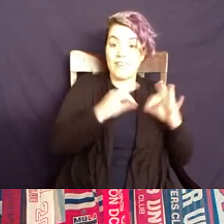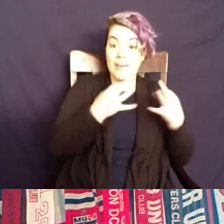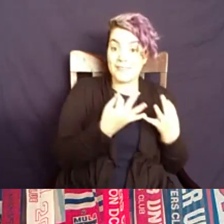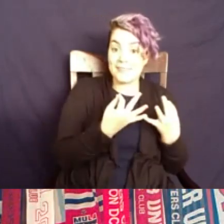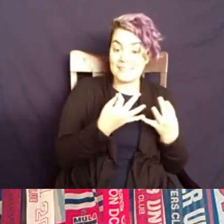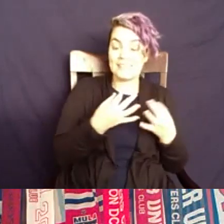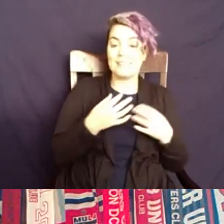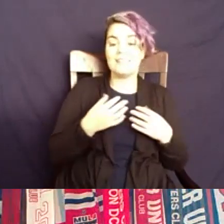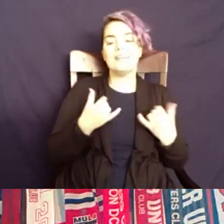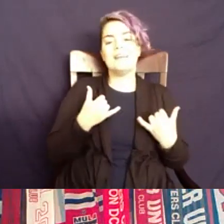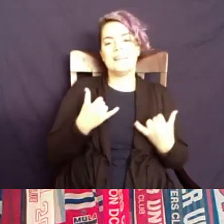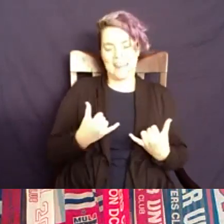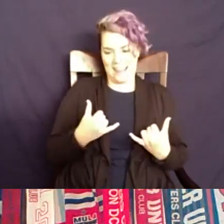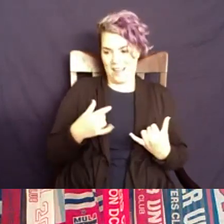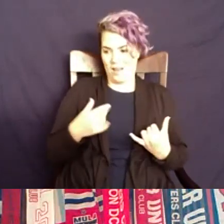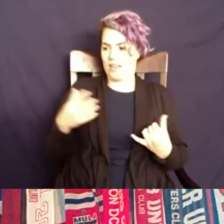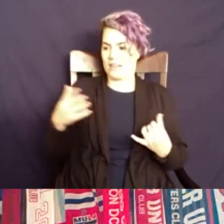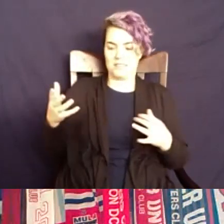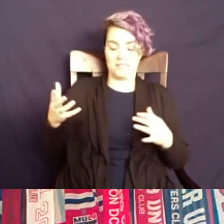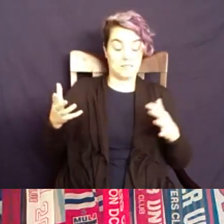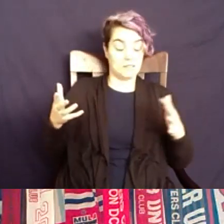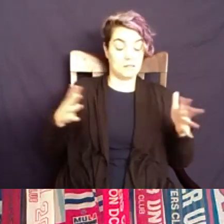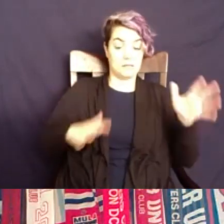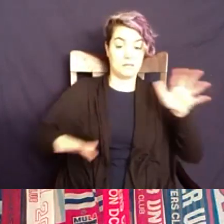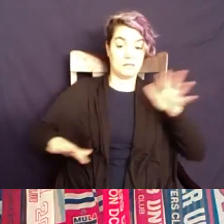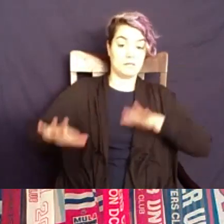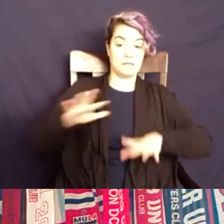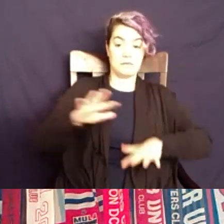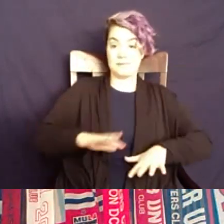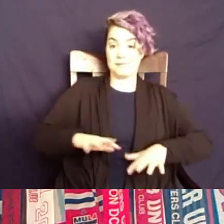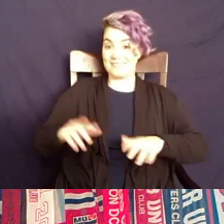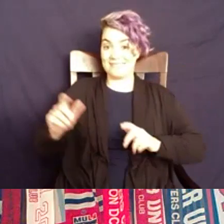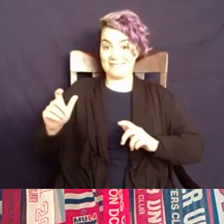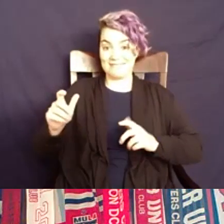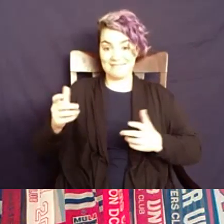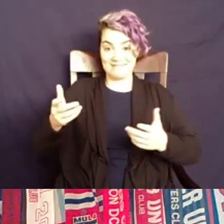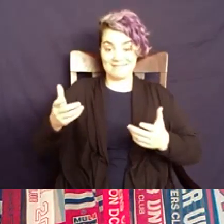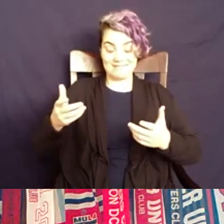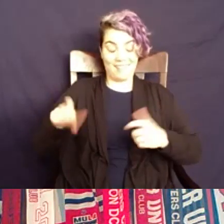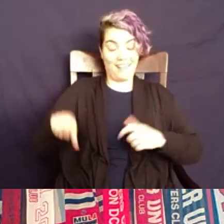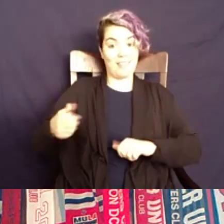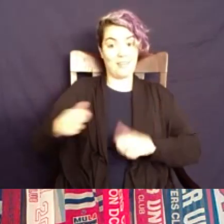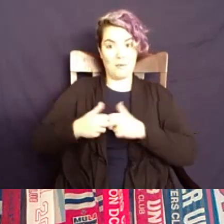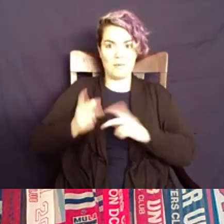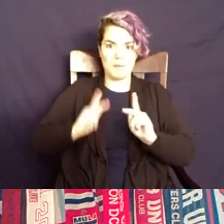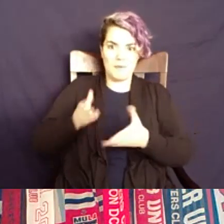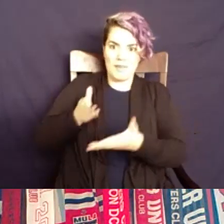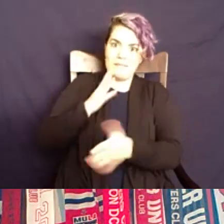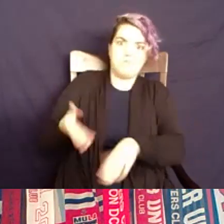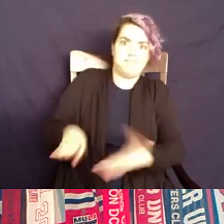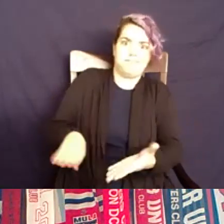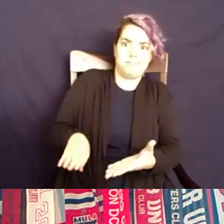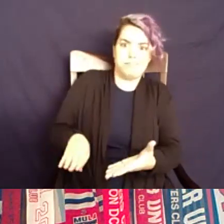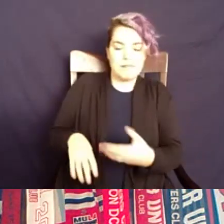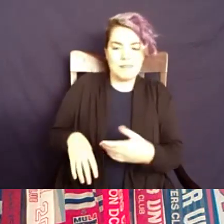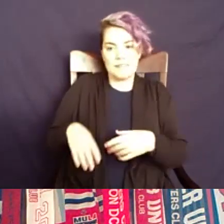been overtaken in some way by the even larger, you know, problem that like people are just dying in those places,